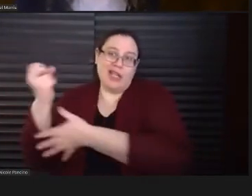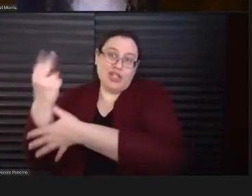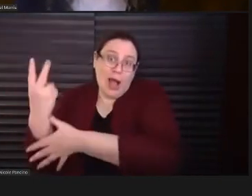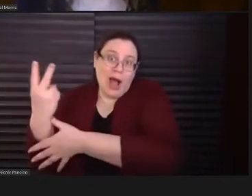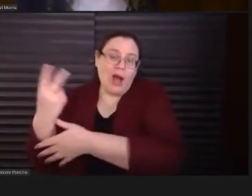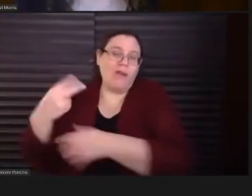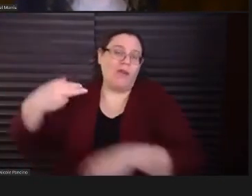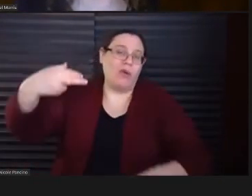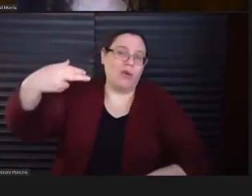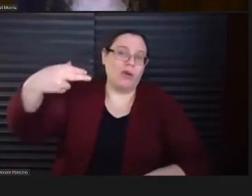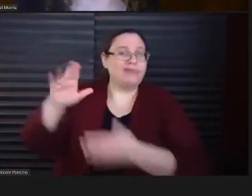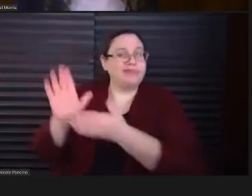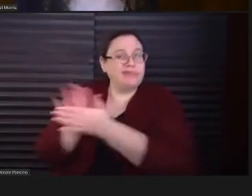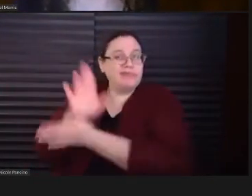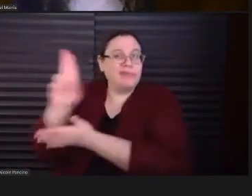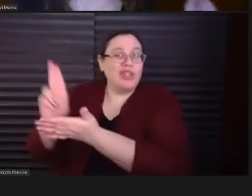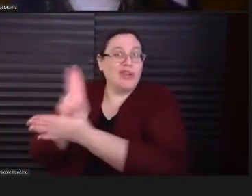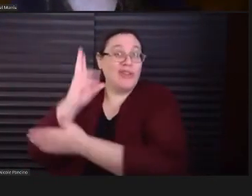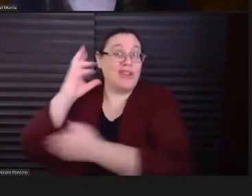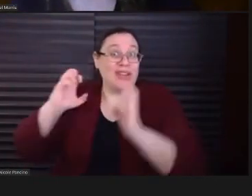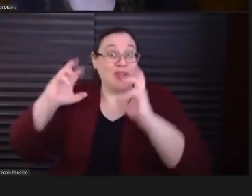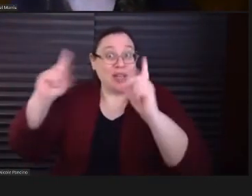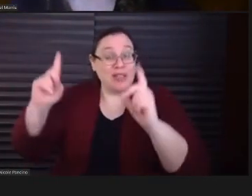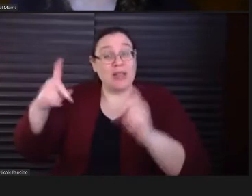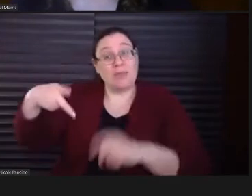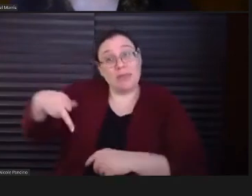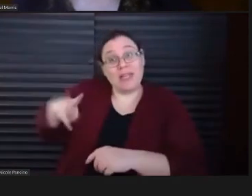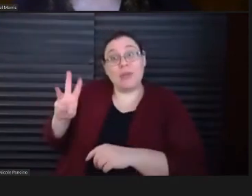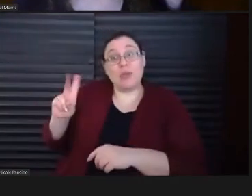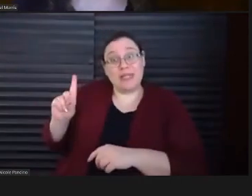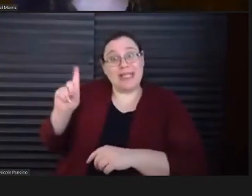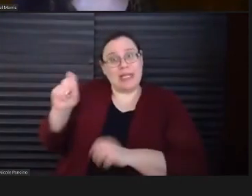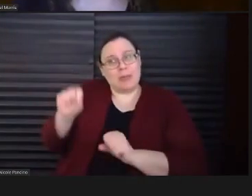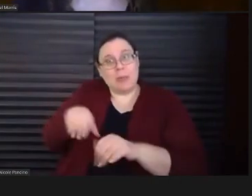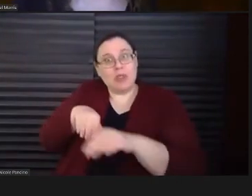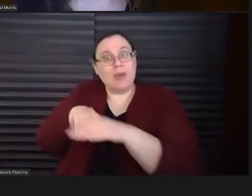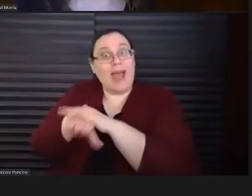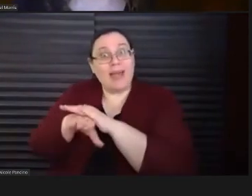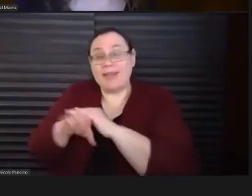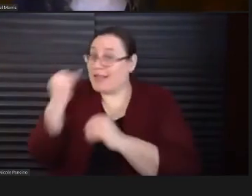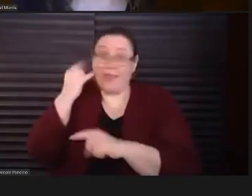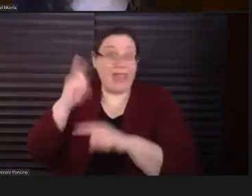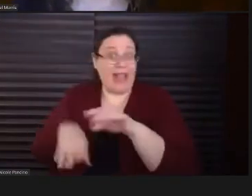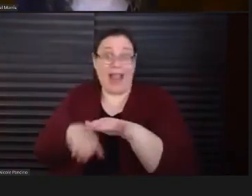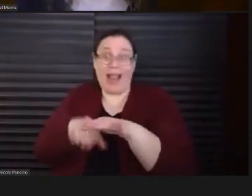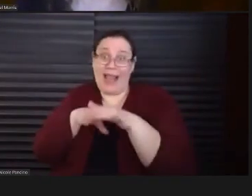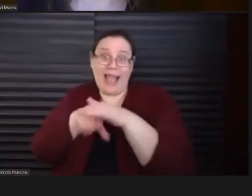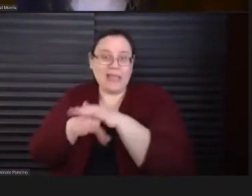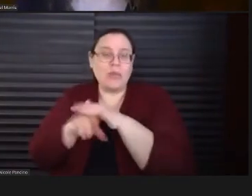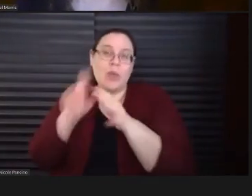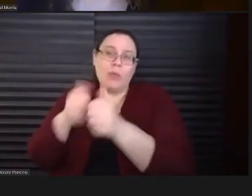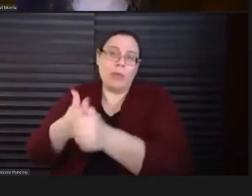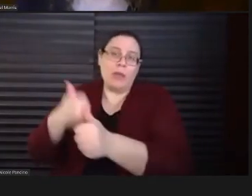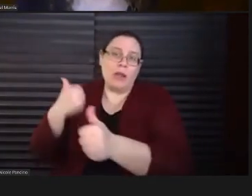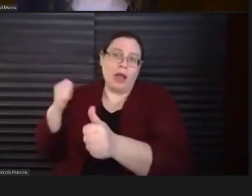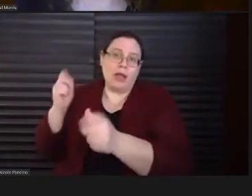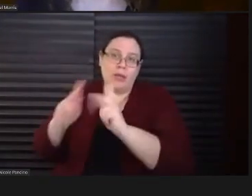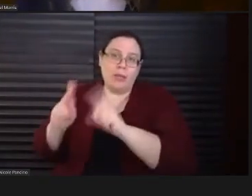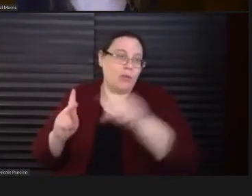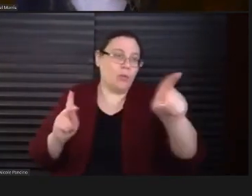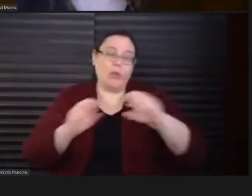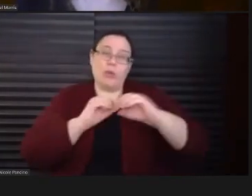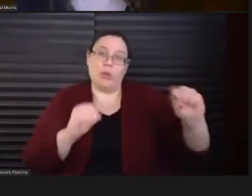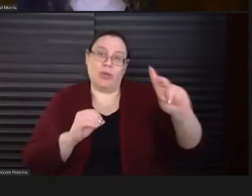education, people with disabilities need to be able to access that, or we're going to continually be behind people without disabilities in